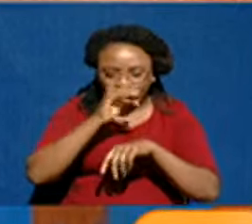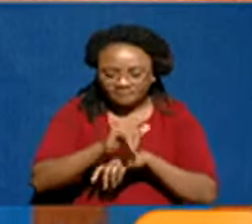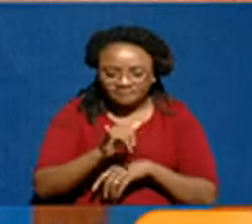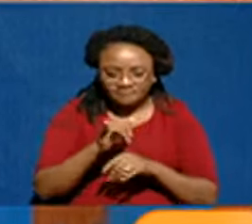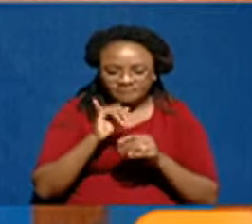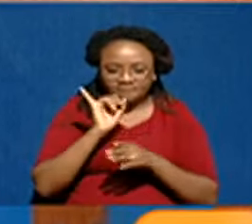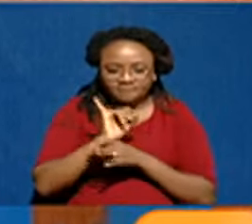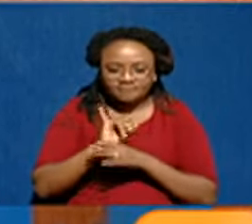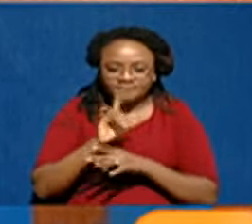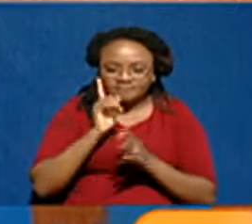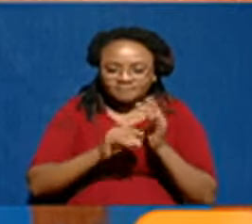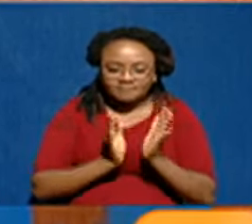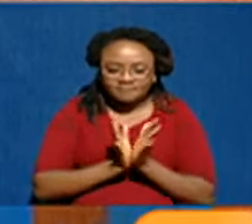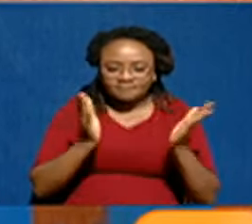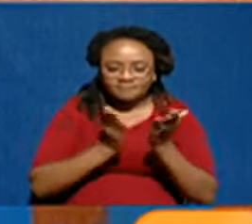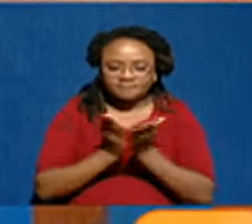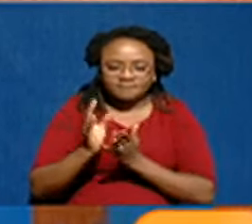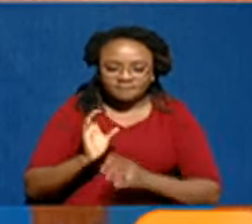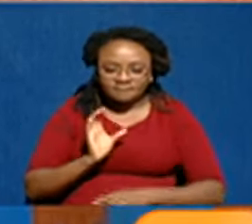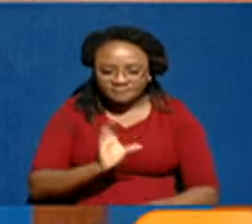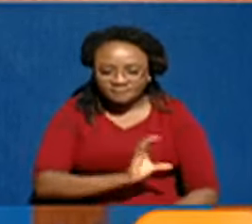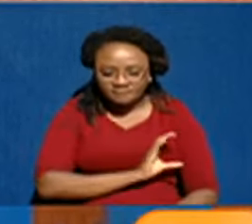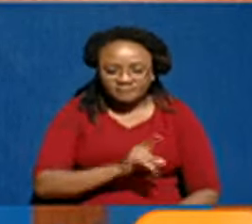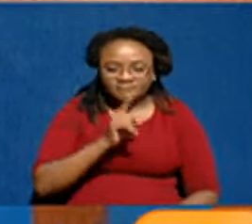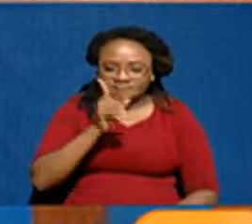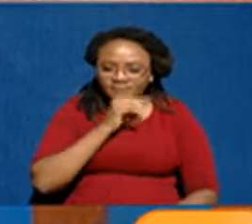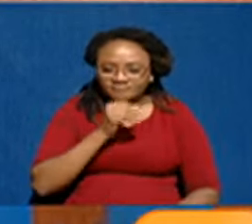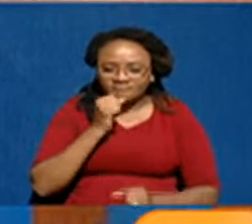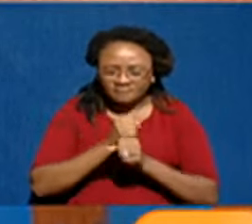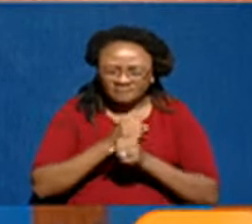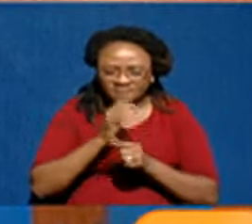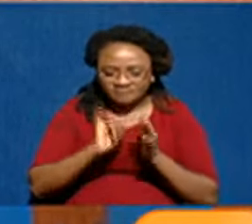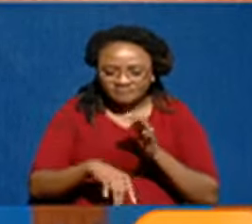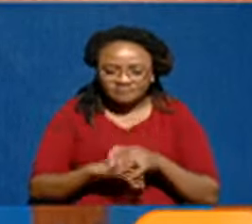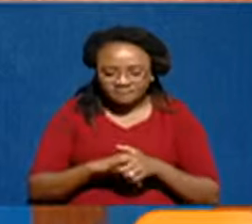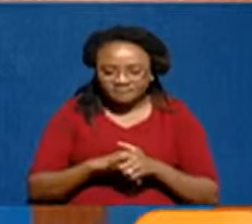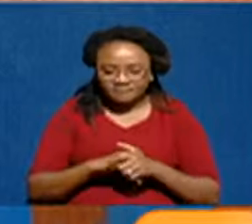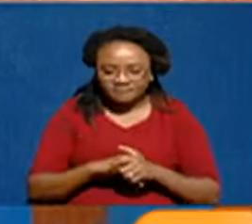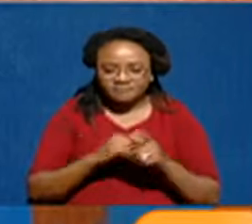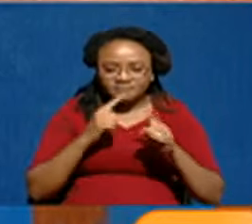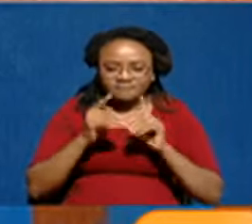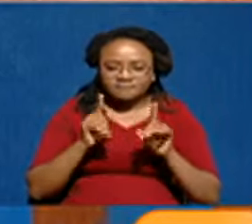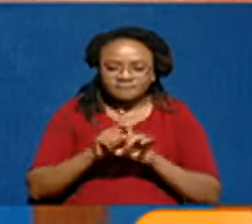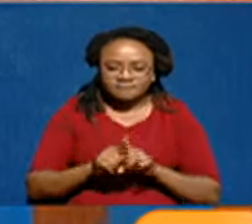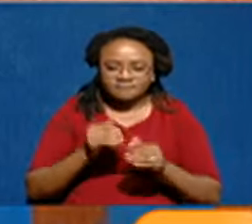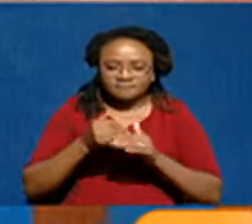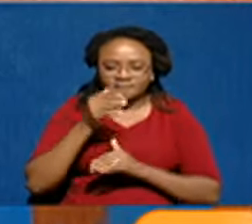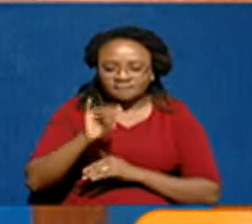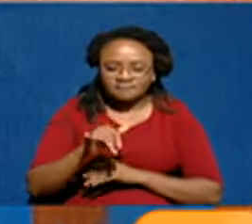Service Commission. It did so and gave job groups. But then, from nowhere, we are